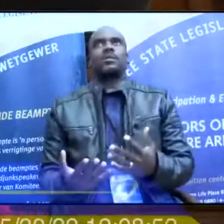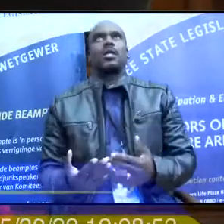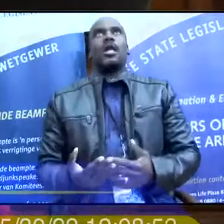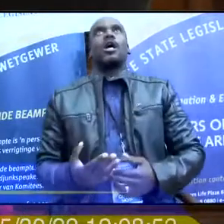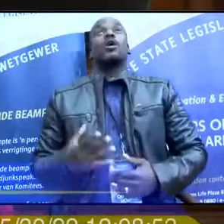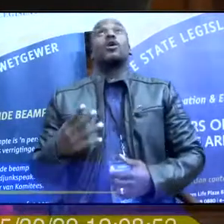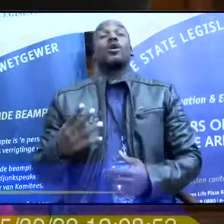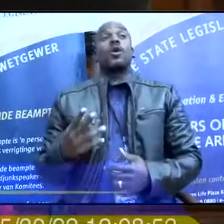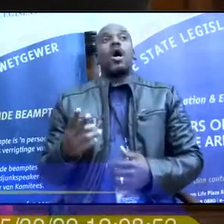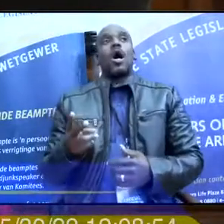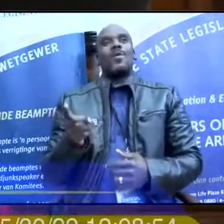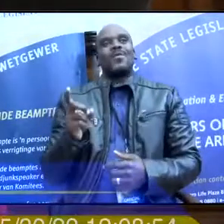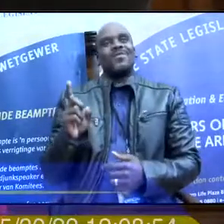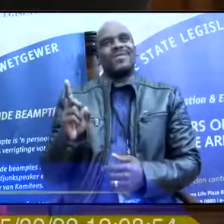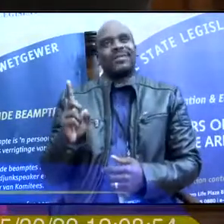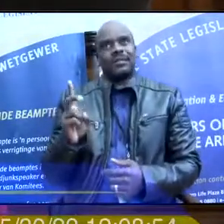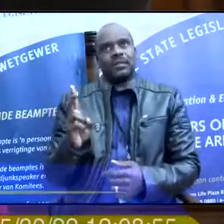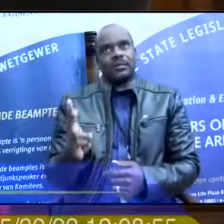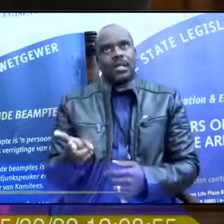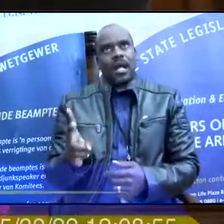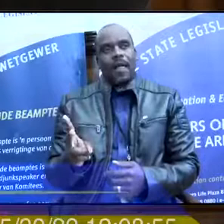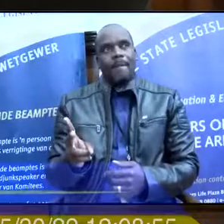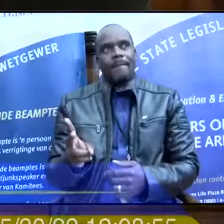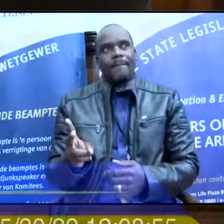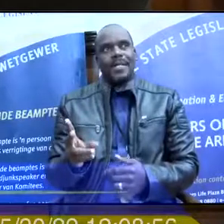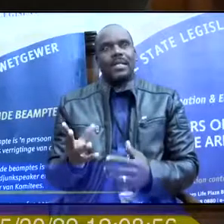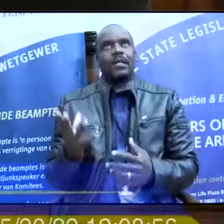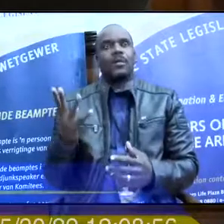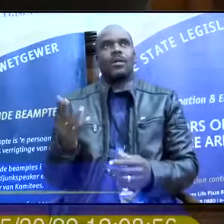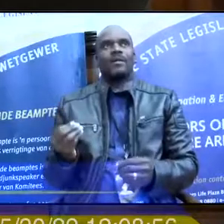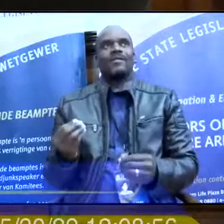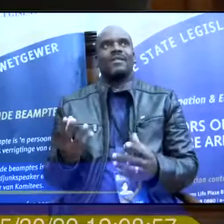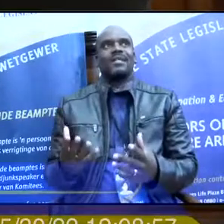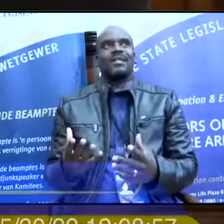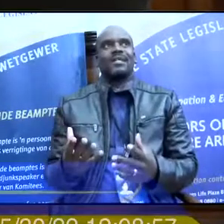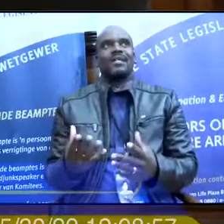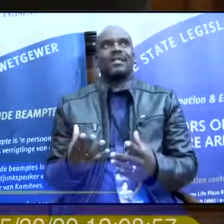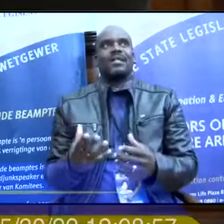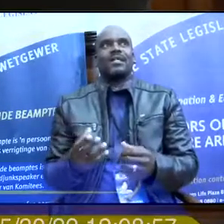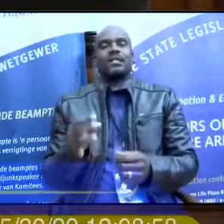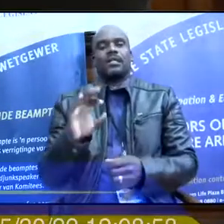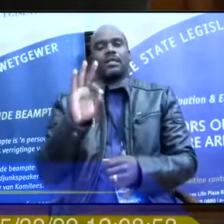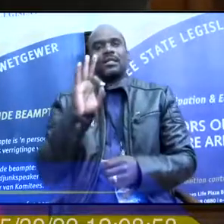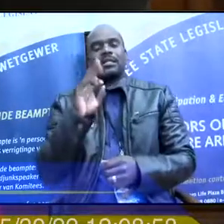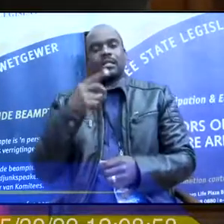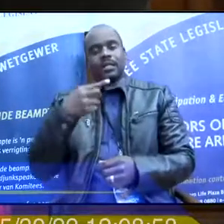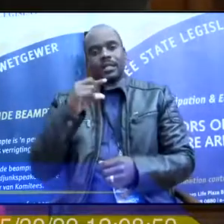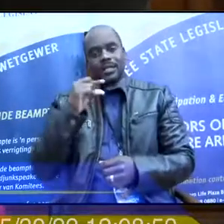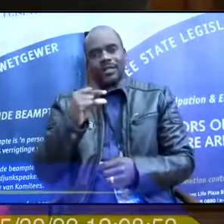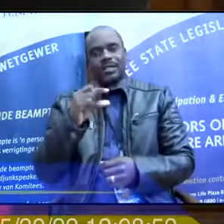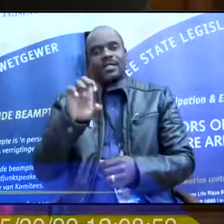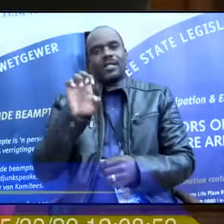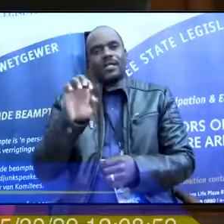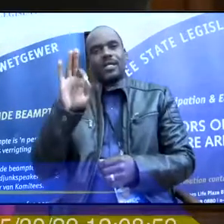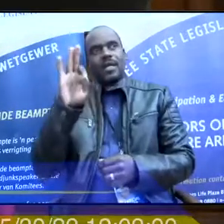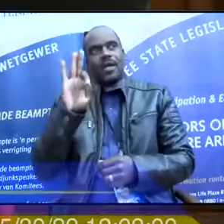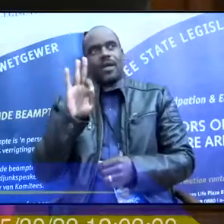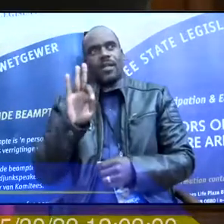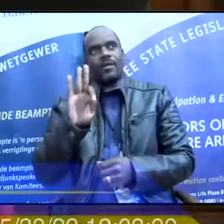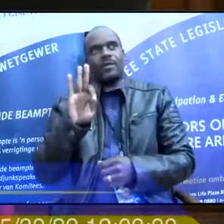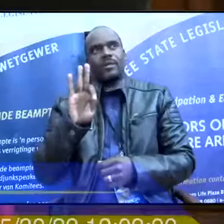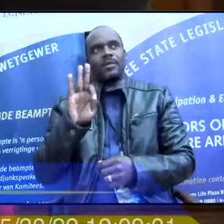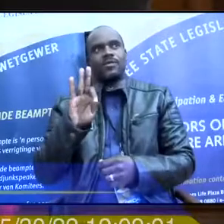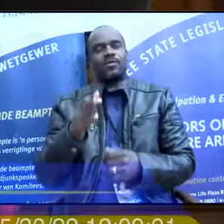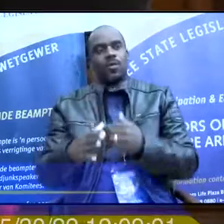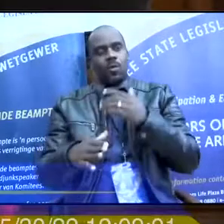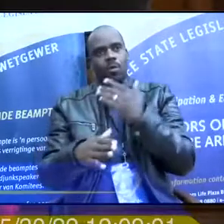have the regulations that have been enacted by gel which still justifies that